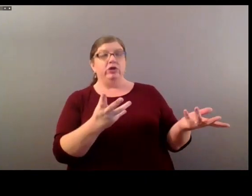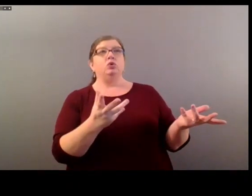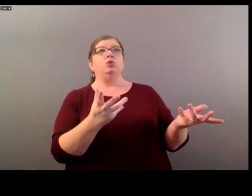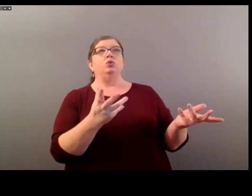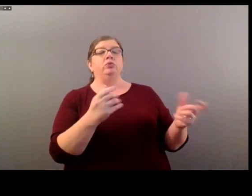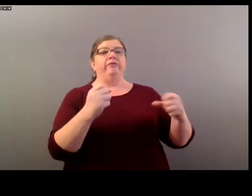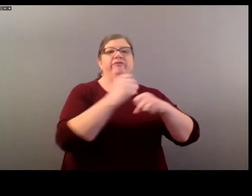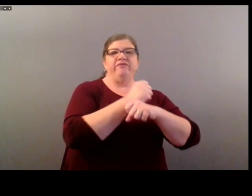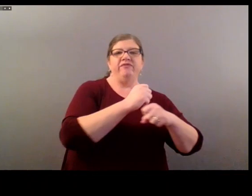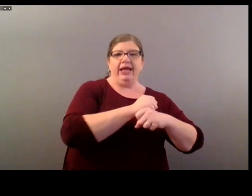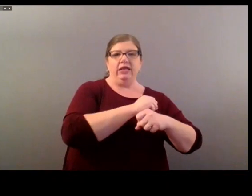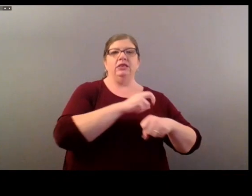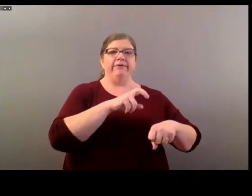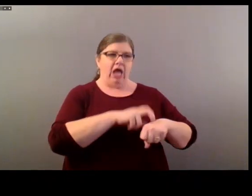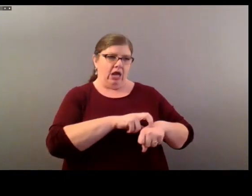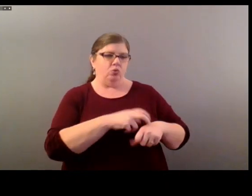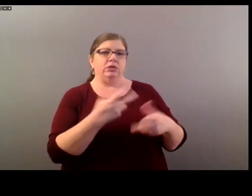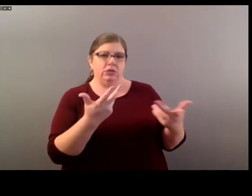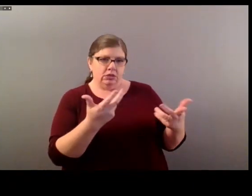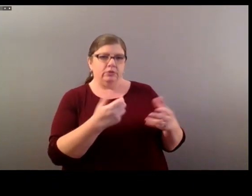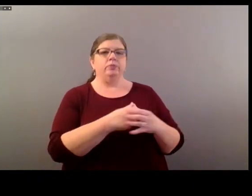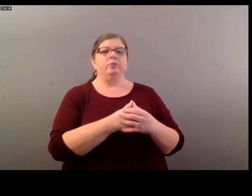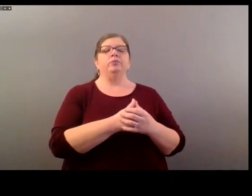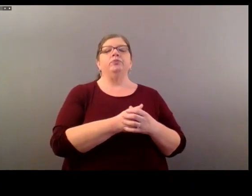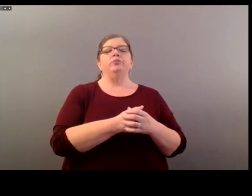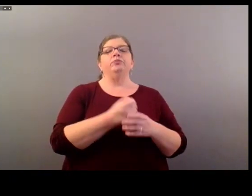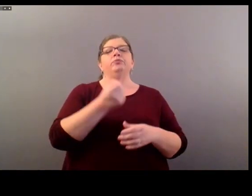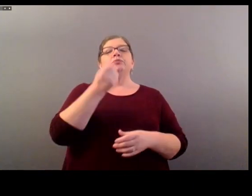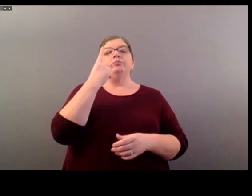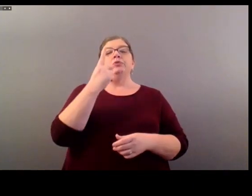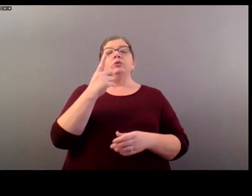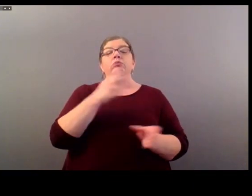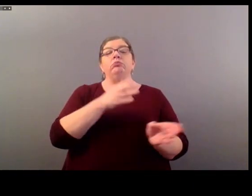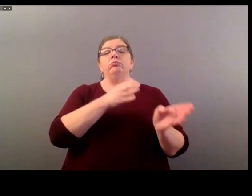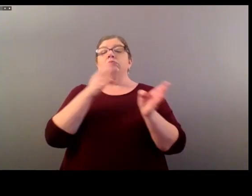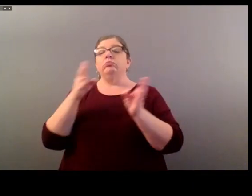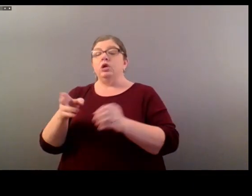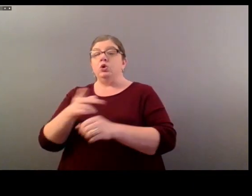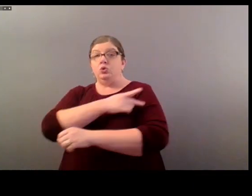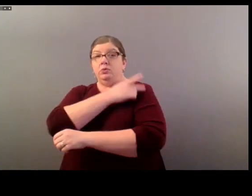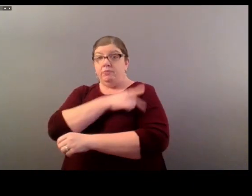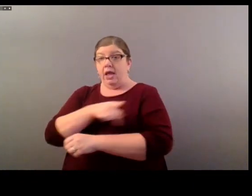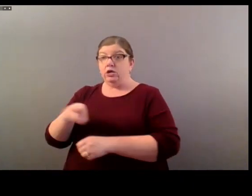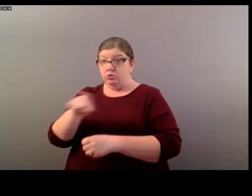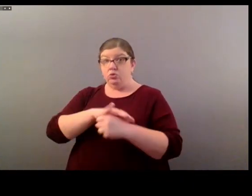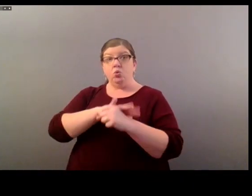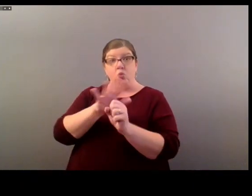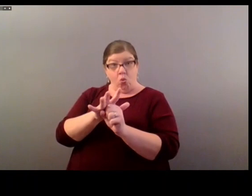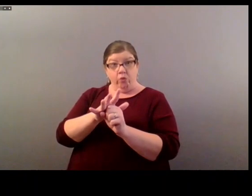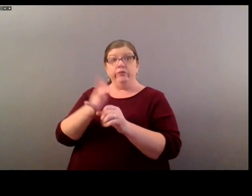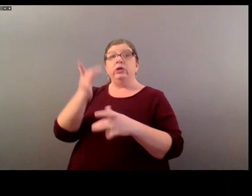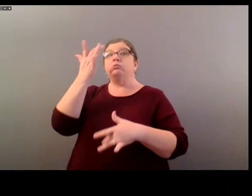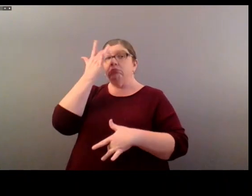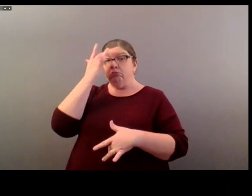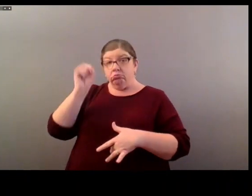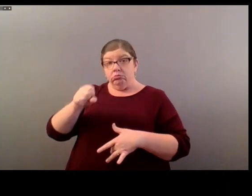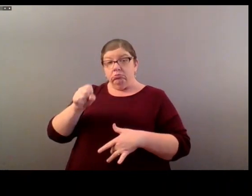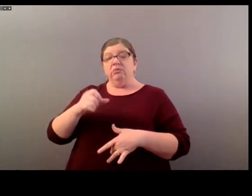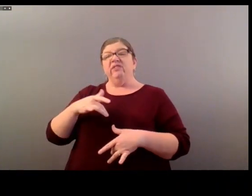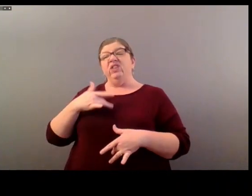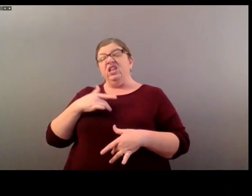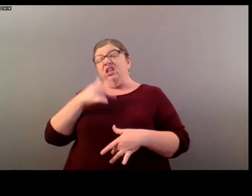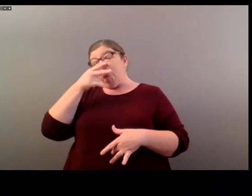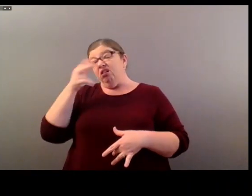the virus. Now, with regard to patients who have COVID and they don't feel so good, but